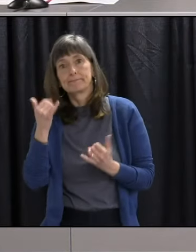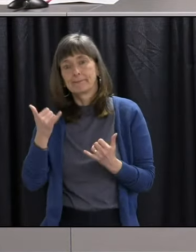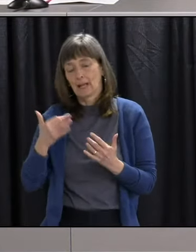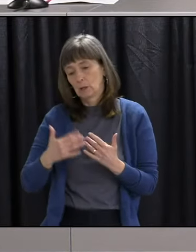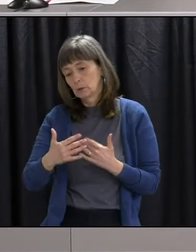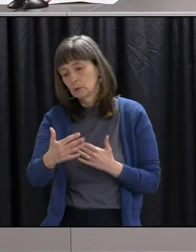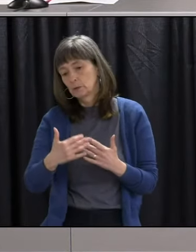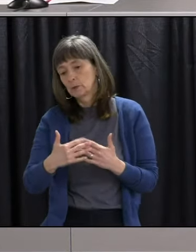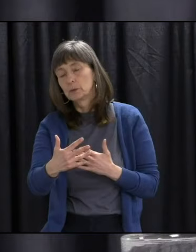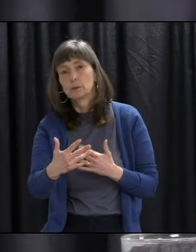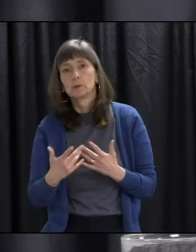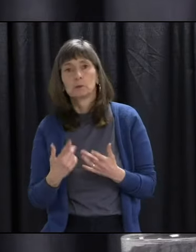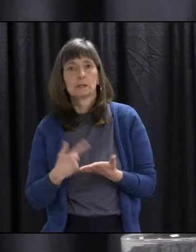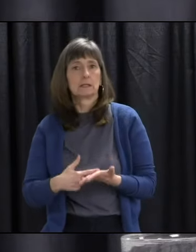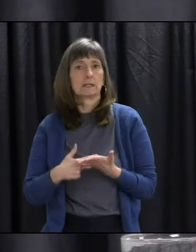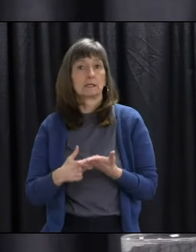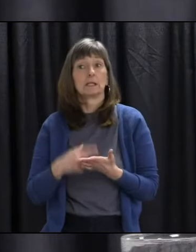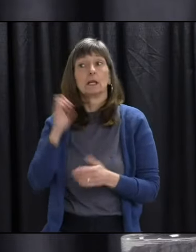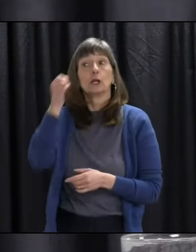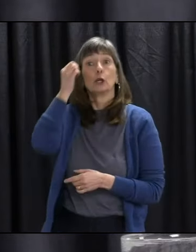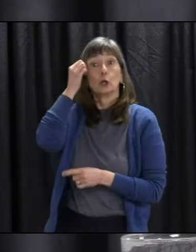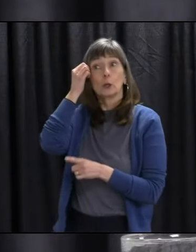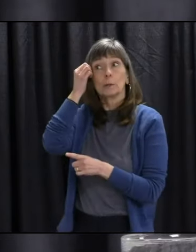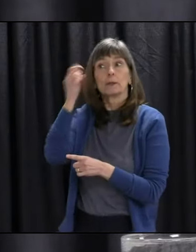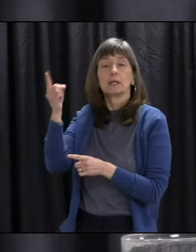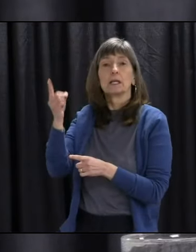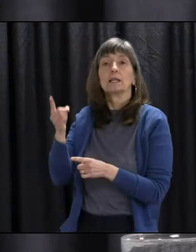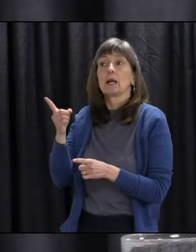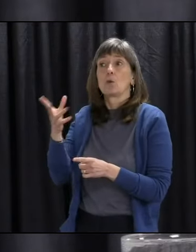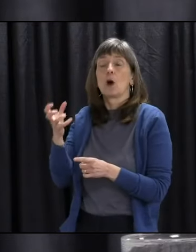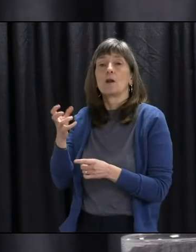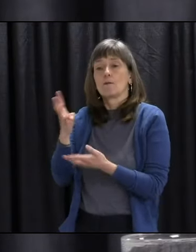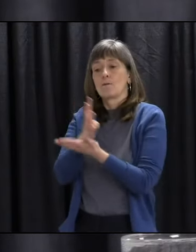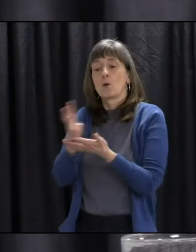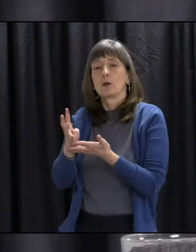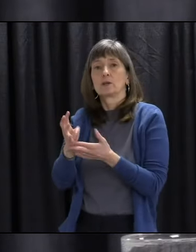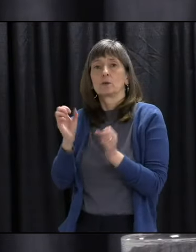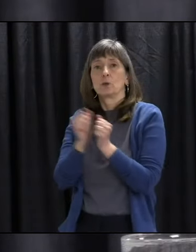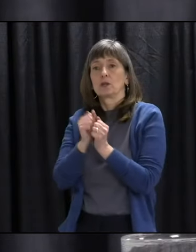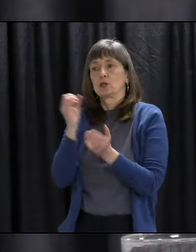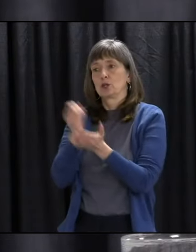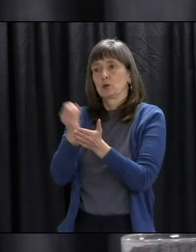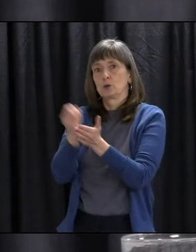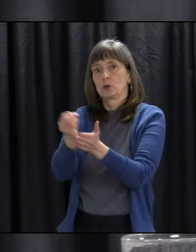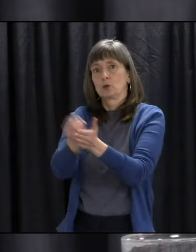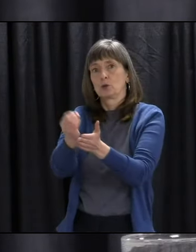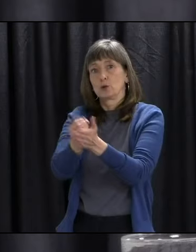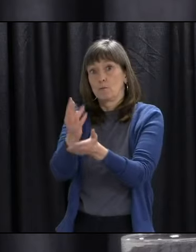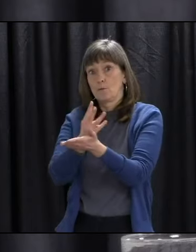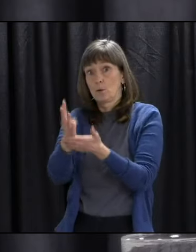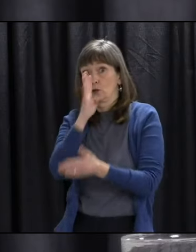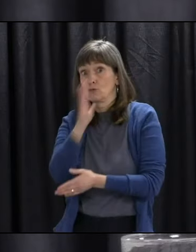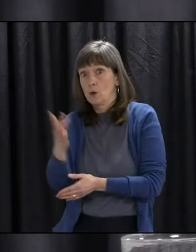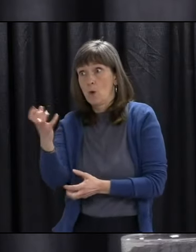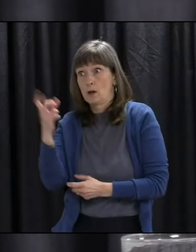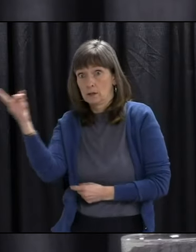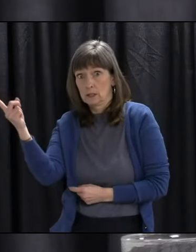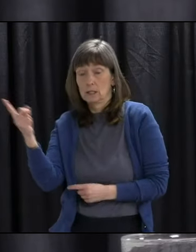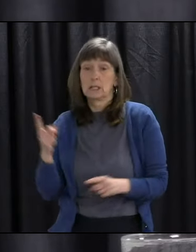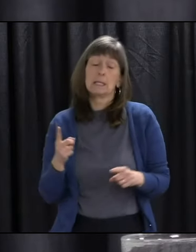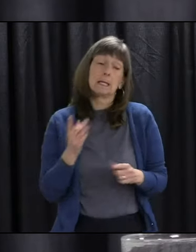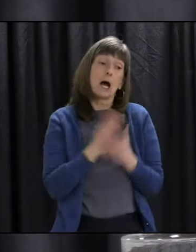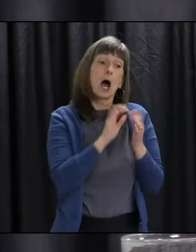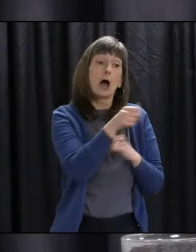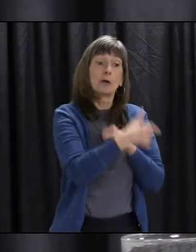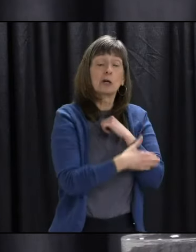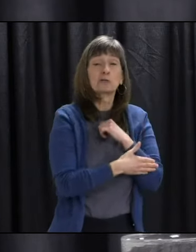that. There are criteria in Europe that say 4 weeks without a case. There are some that say less than that. We will